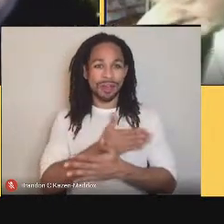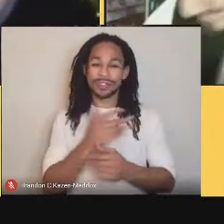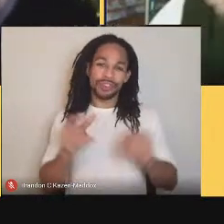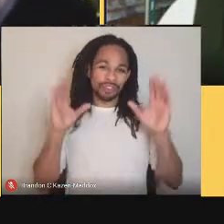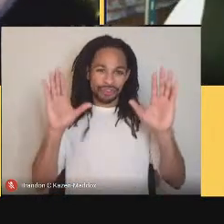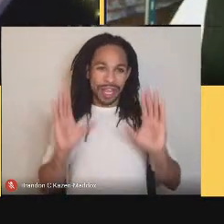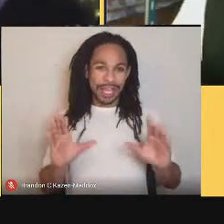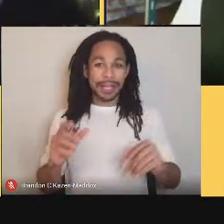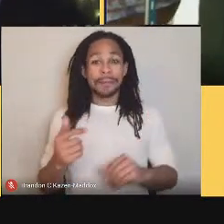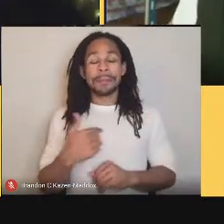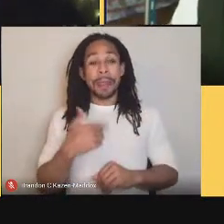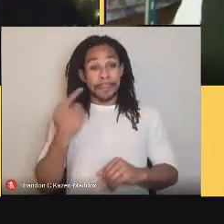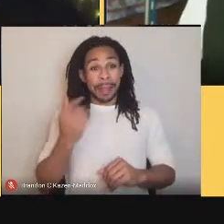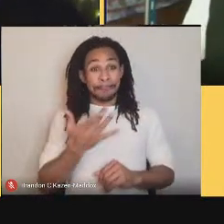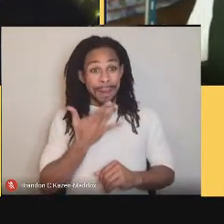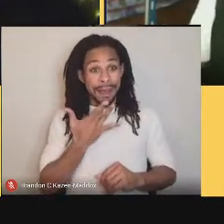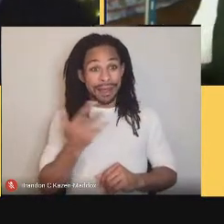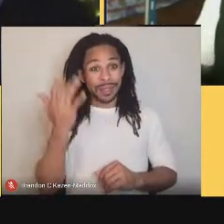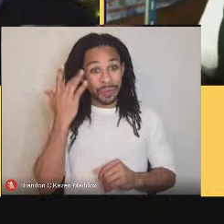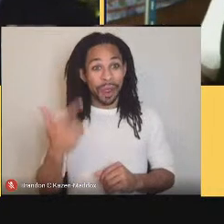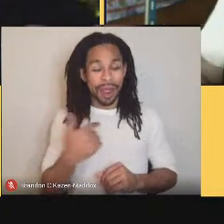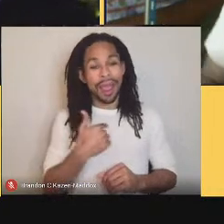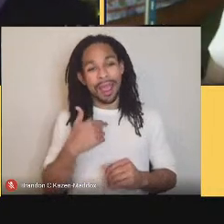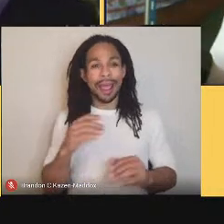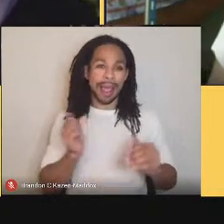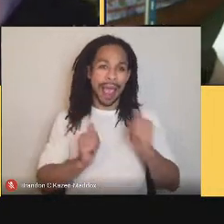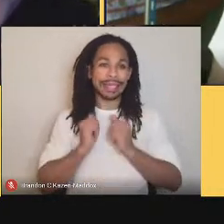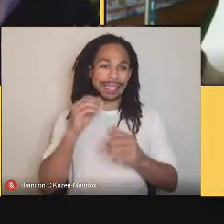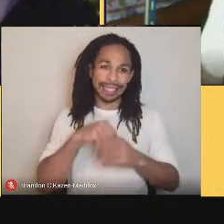I'm slightly biased because I act in Valence possibly, but no.